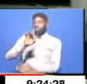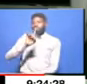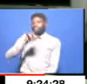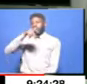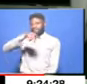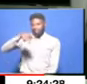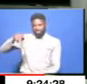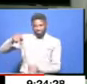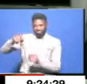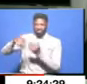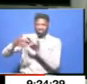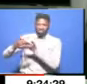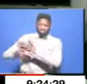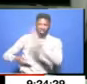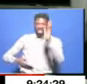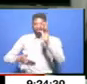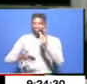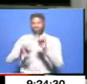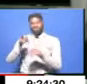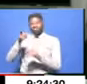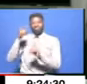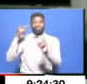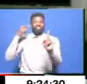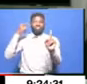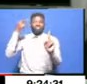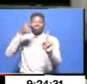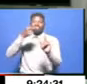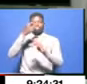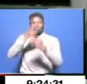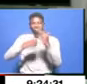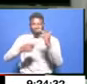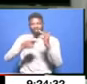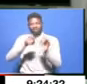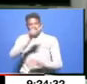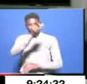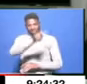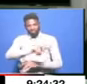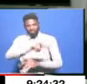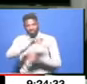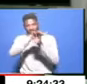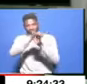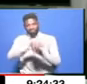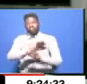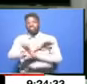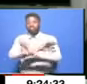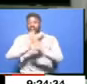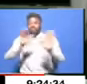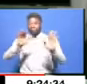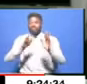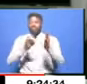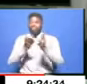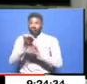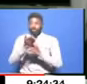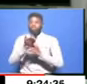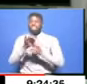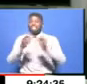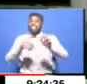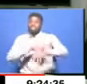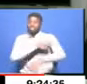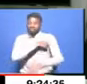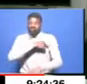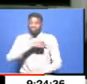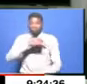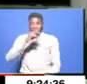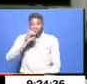them clandestine and aimed at certain people. In an affidavit through Chief Inspector Martin Otieno, the DCI notes